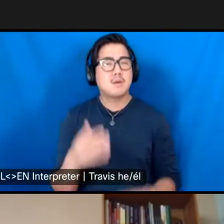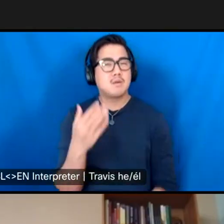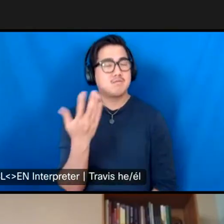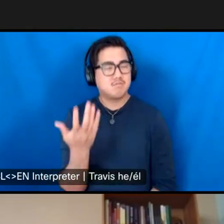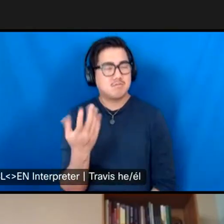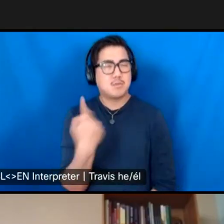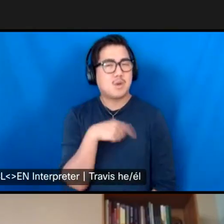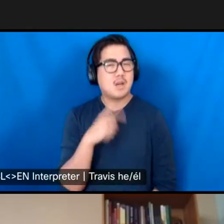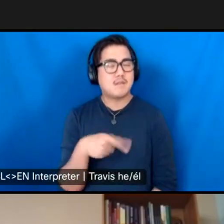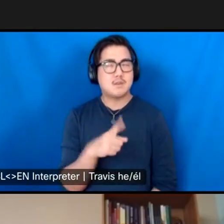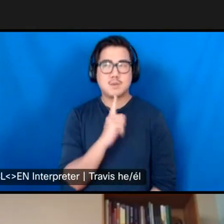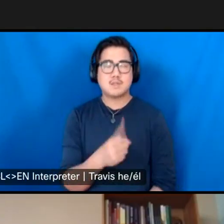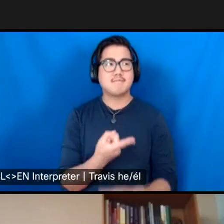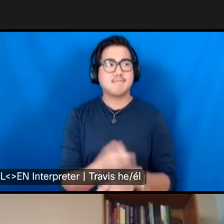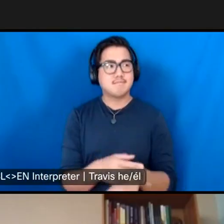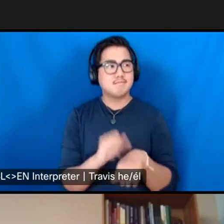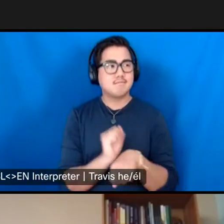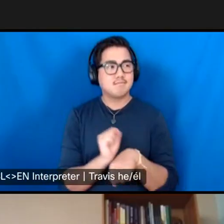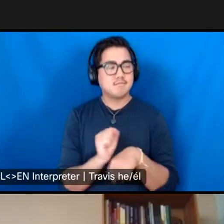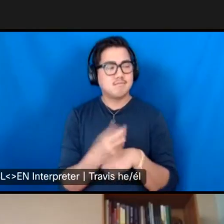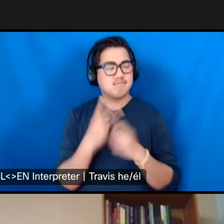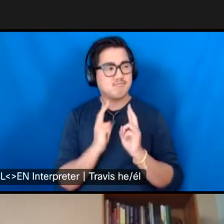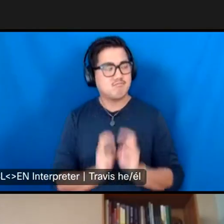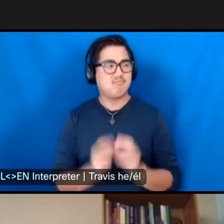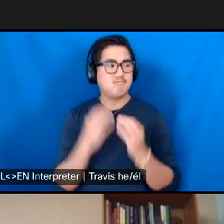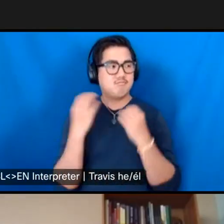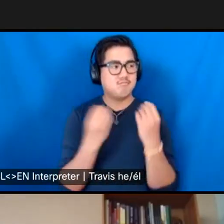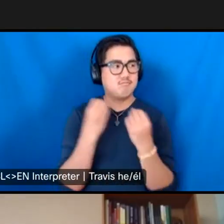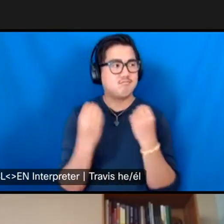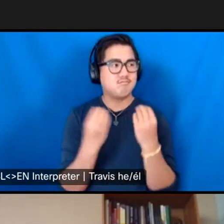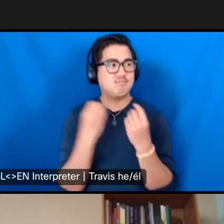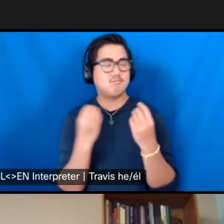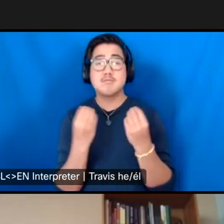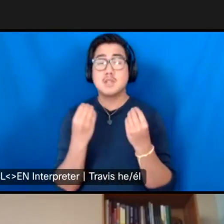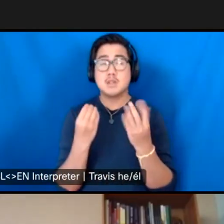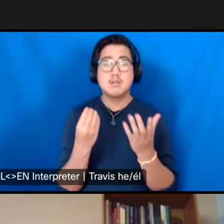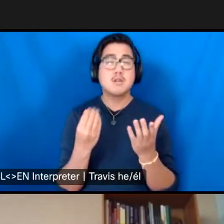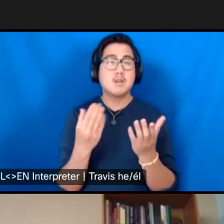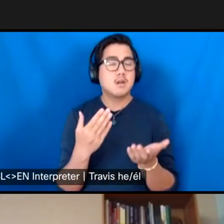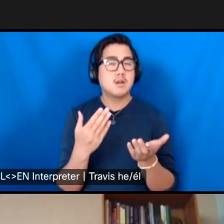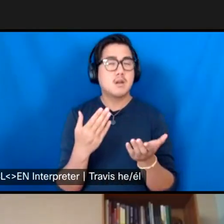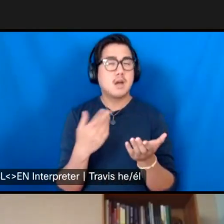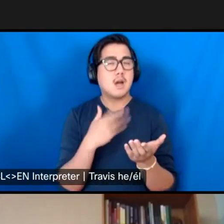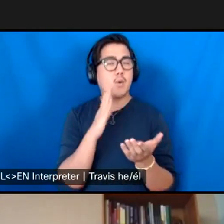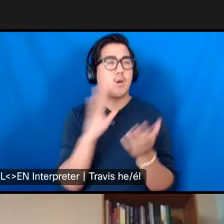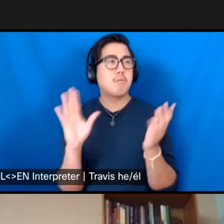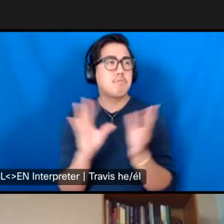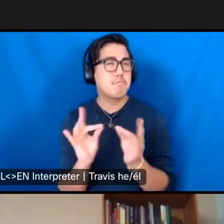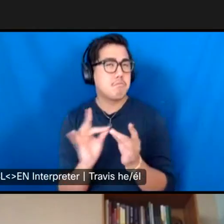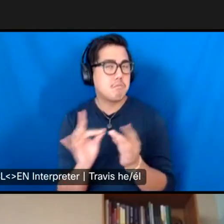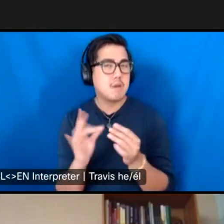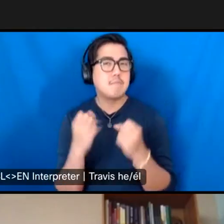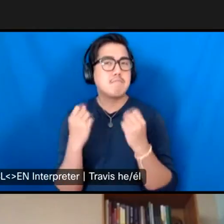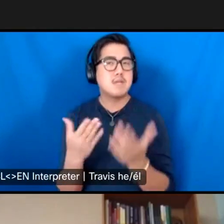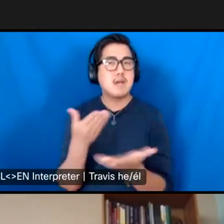the thing, I think you would find that a lot of the evidence-based practices that you